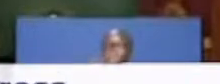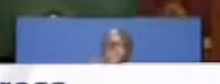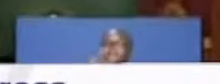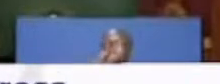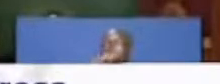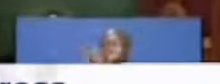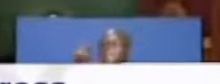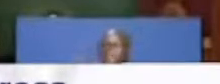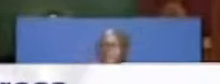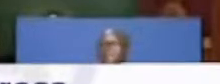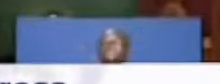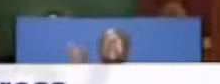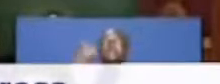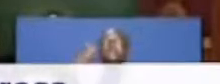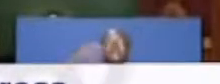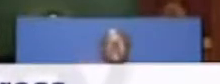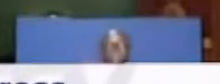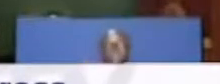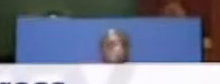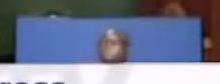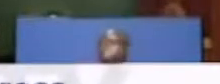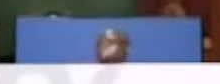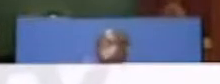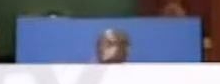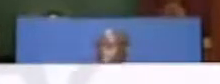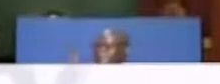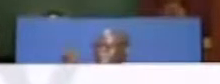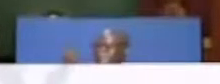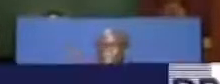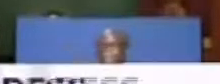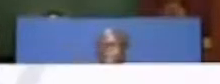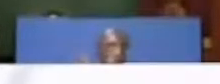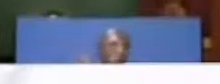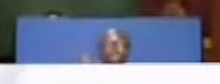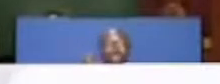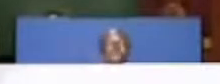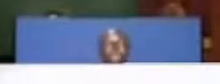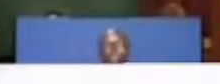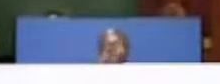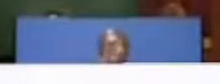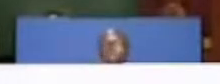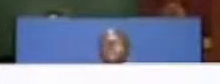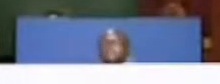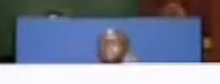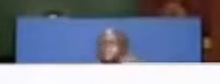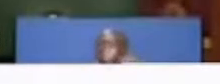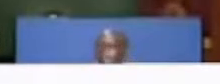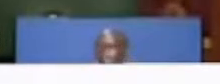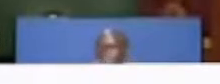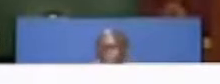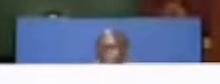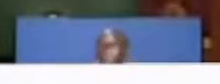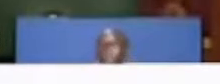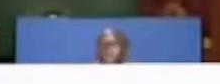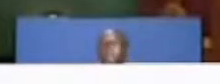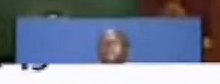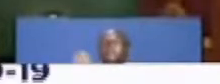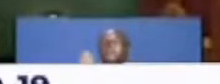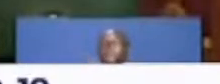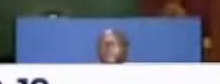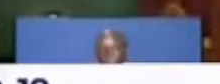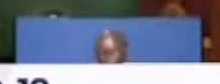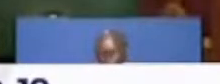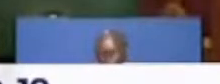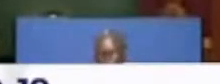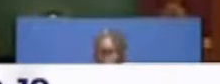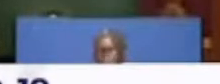4,534,000 patients and saved Kenyans a total of 47.6 billion. Mr. Speaker, to